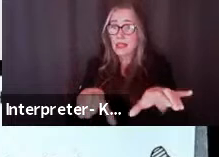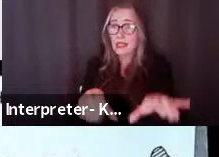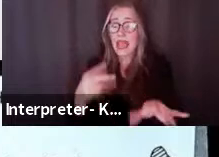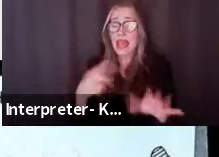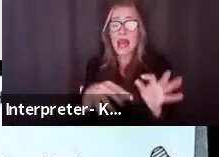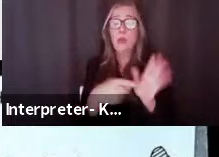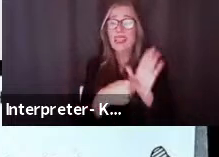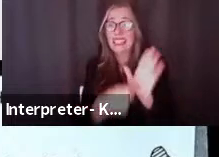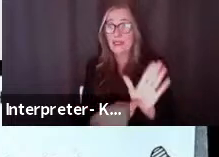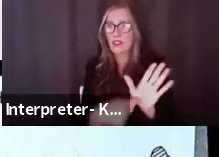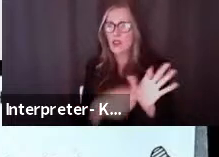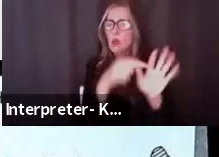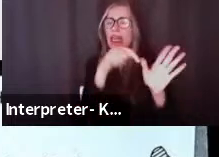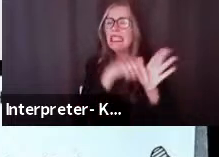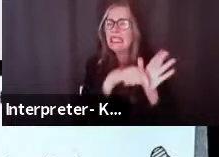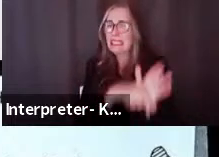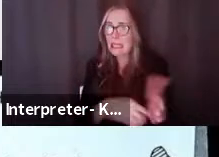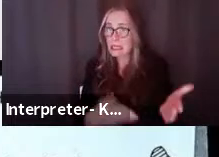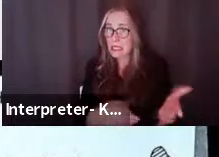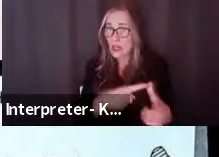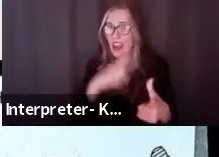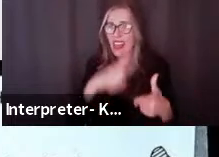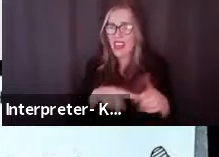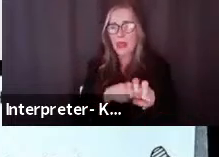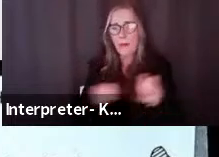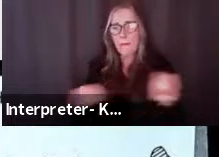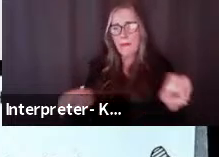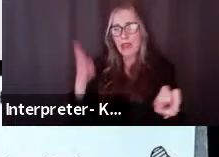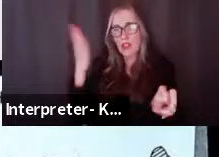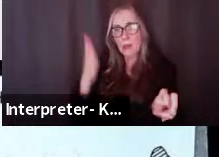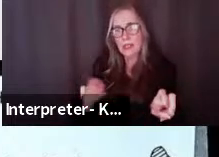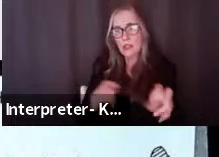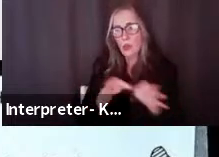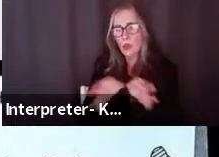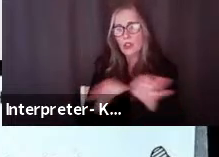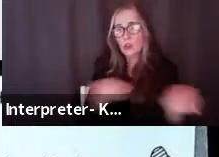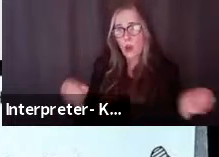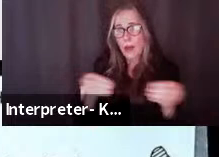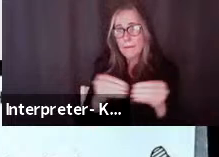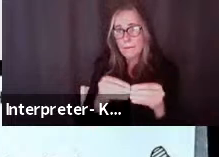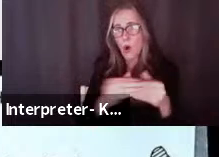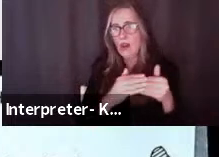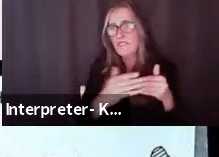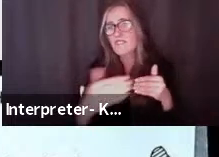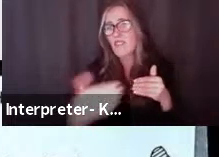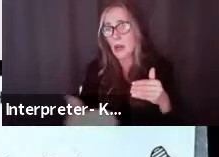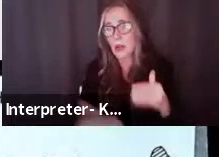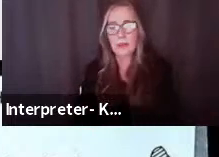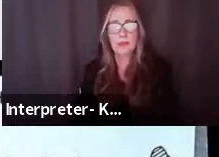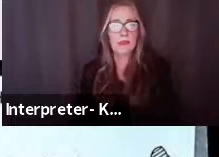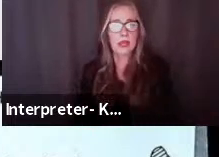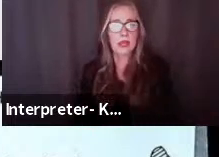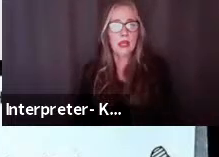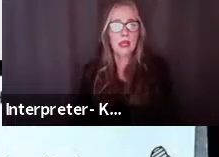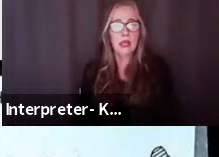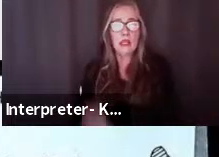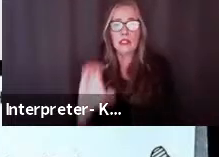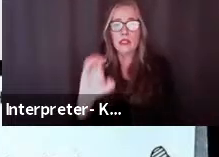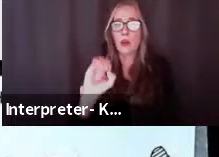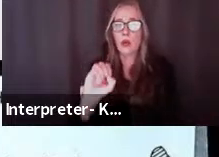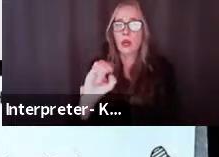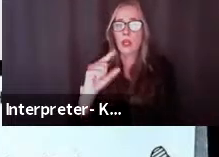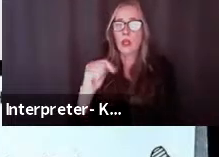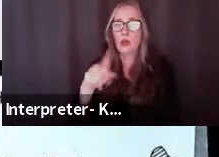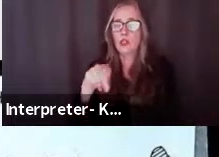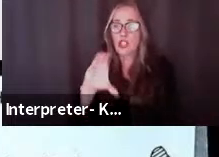histories in the panel and the presenters that follow so eugenic sterilization was really